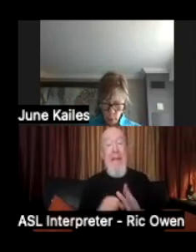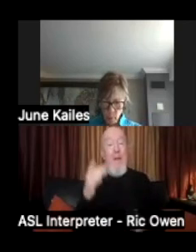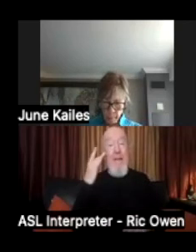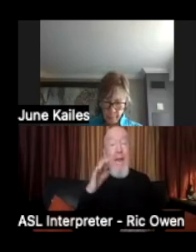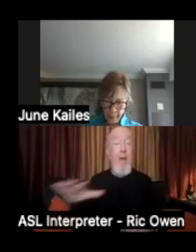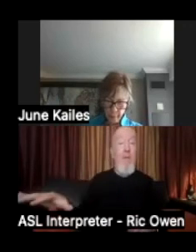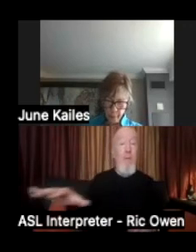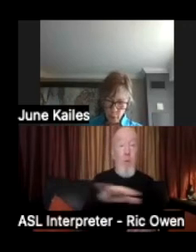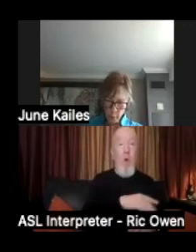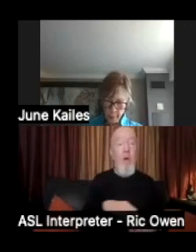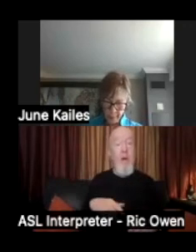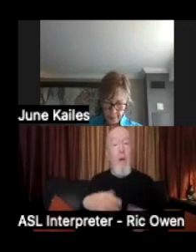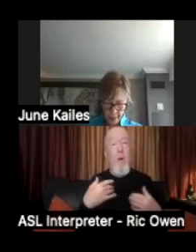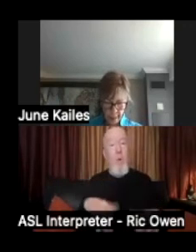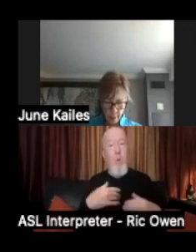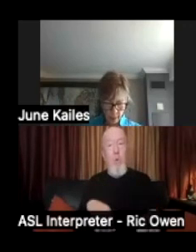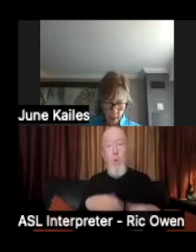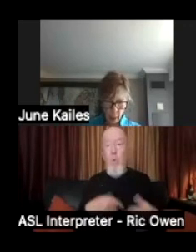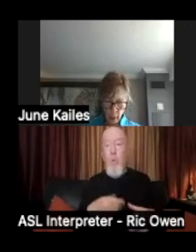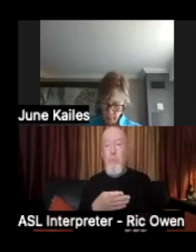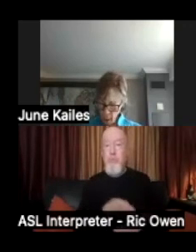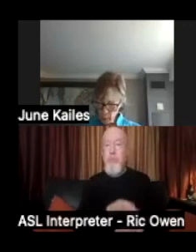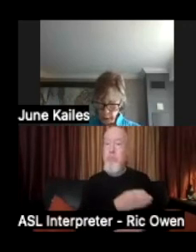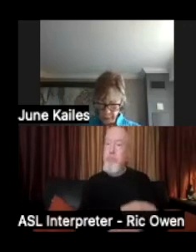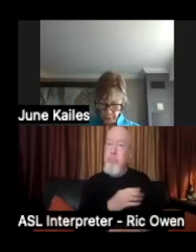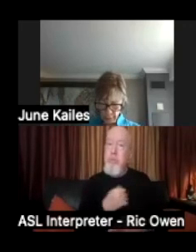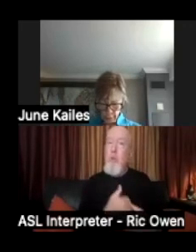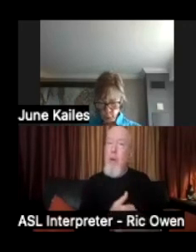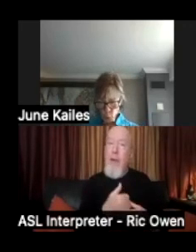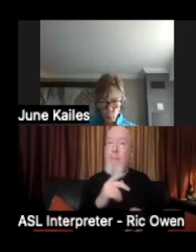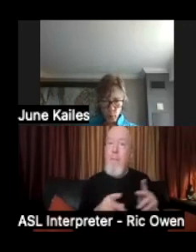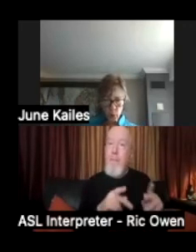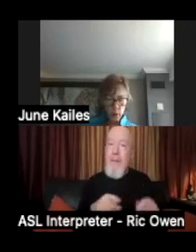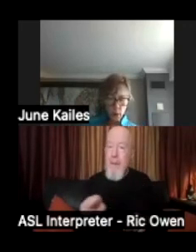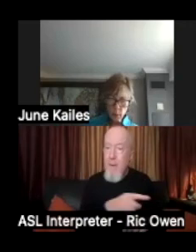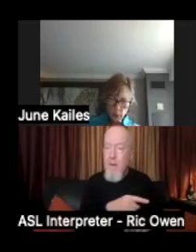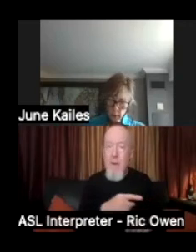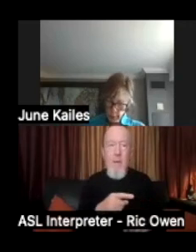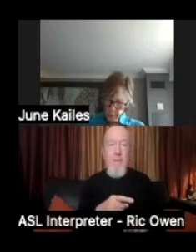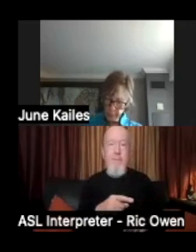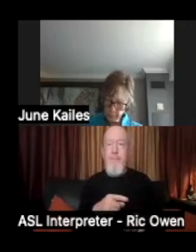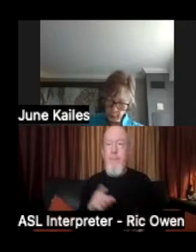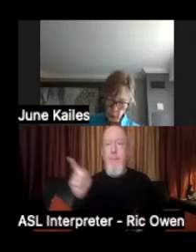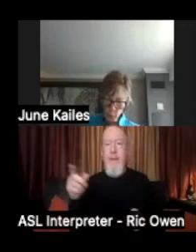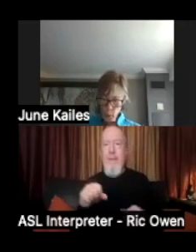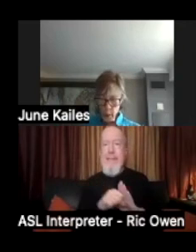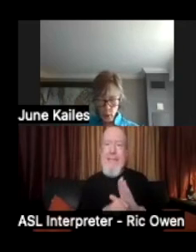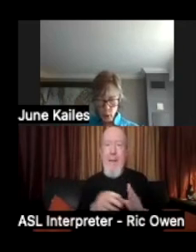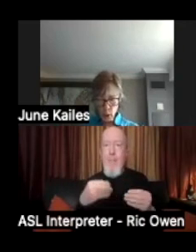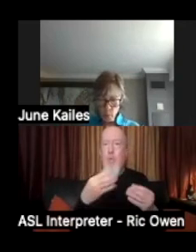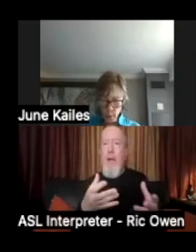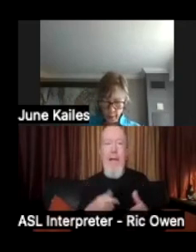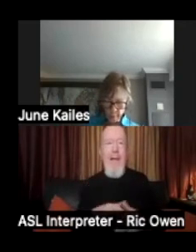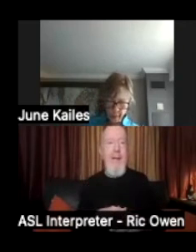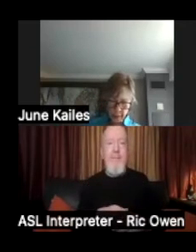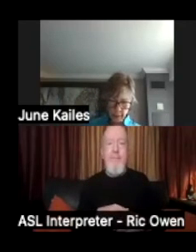to plan for what they need with power stations or in short warning or